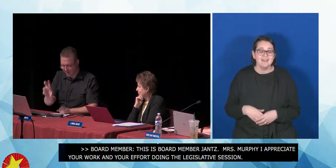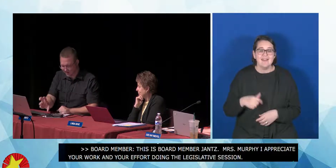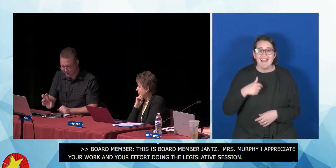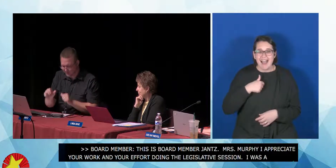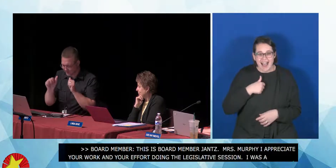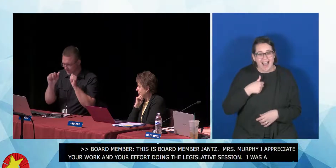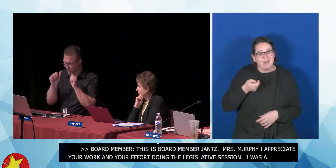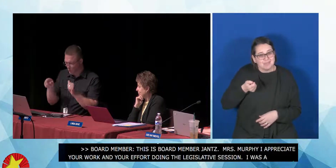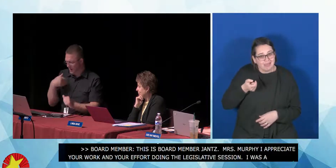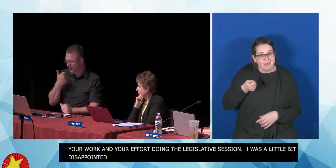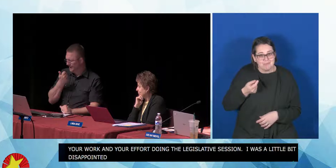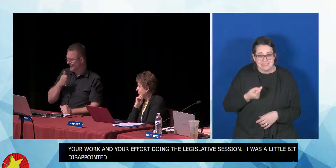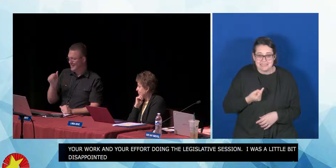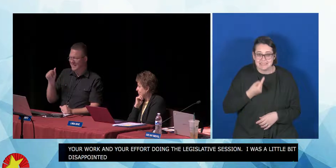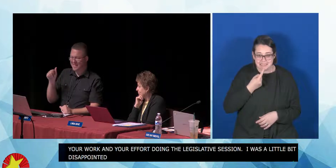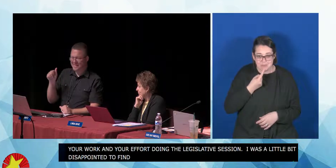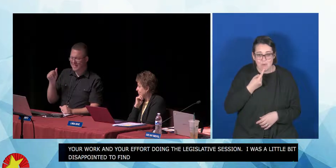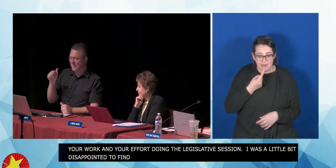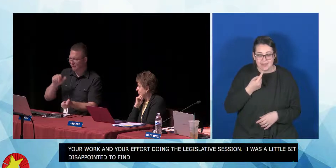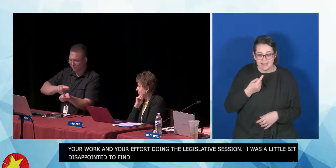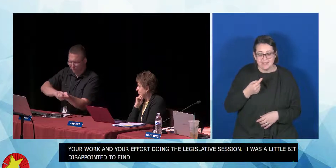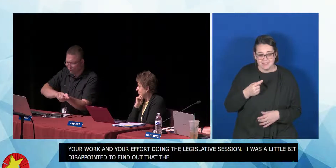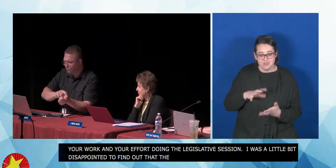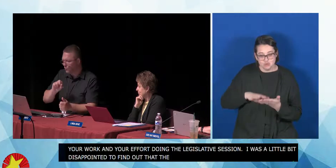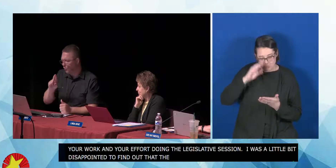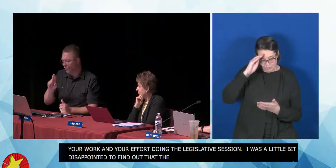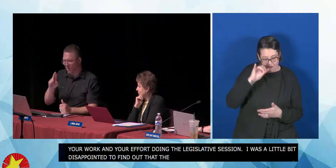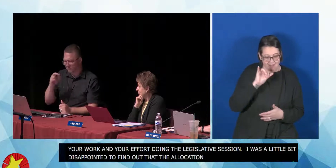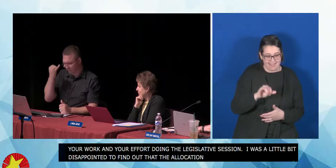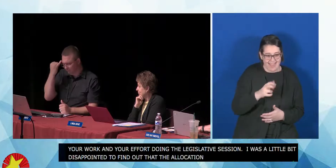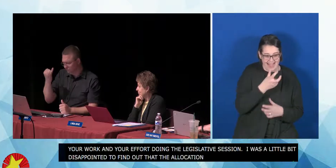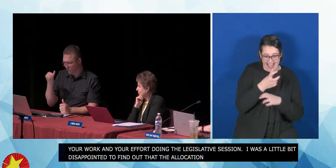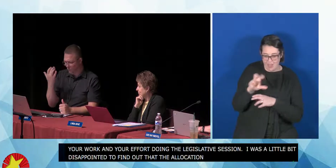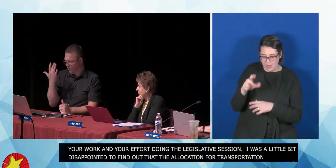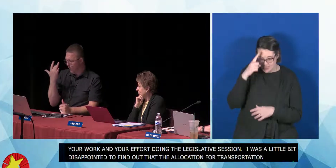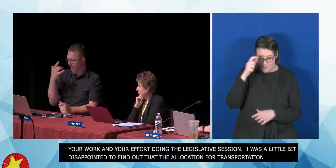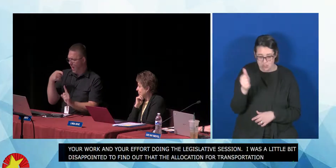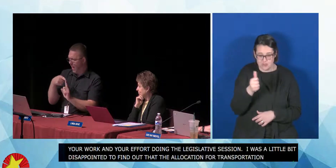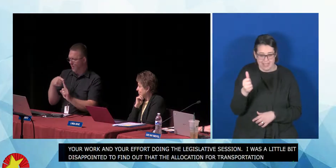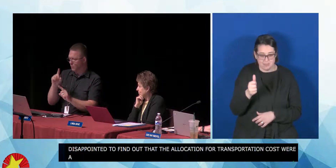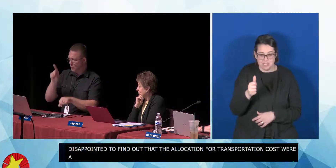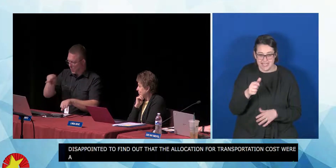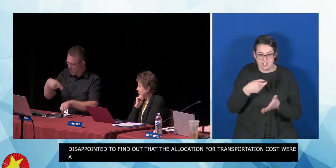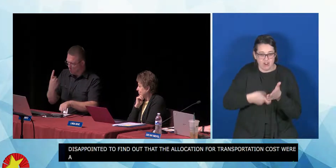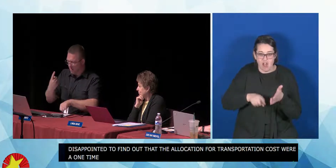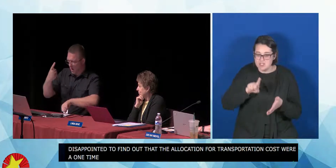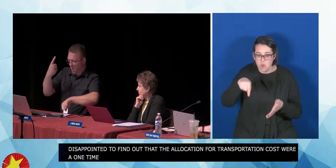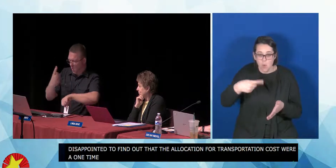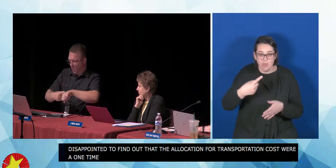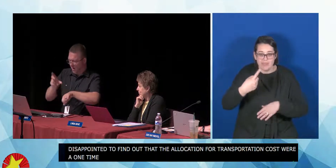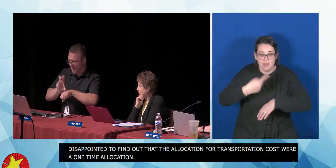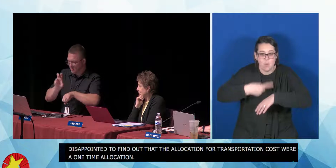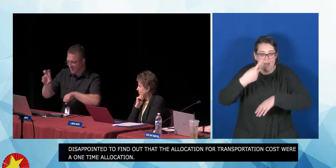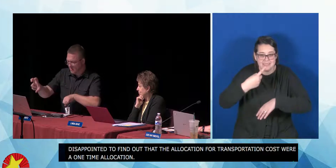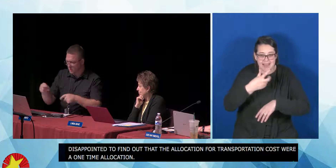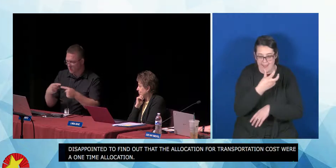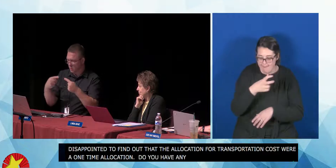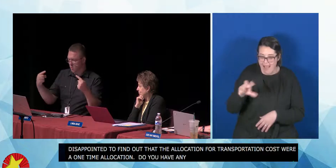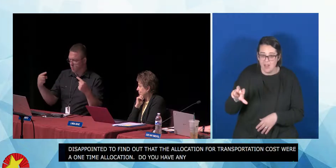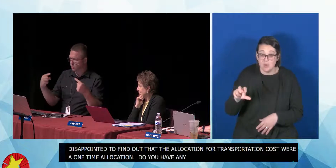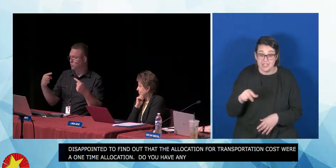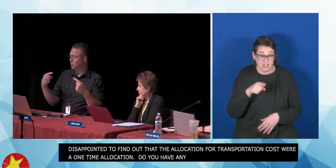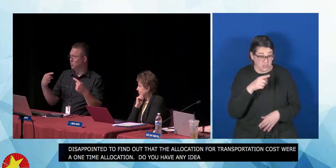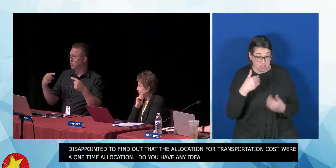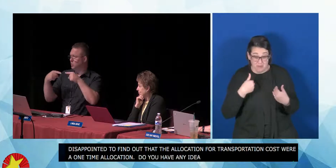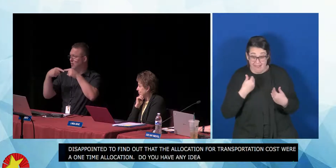find out that the allocation for transportation costs were a one-time allocation. Do you have any idea or insight into